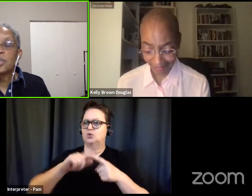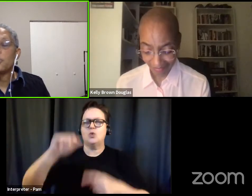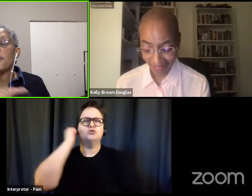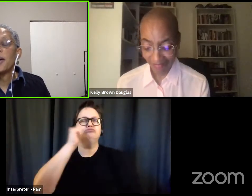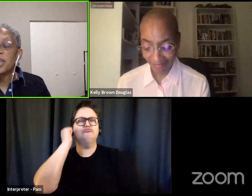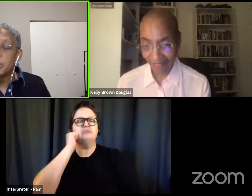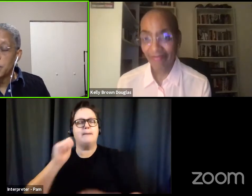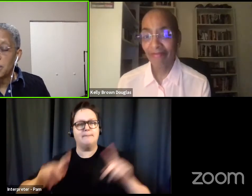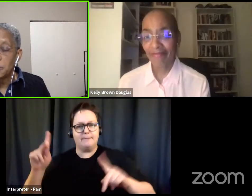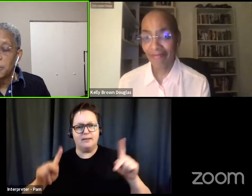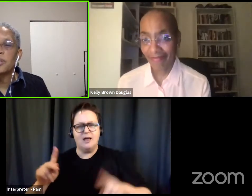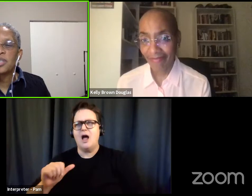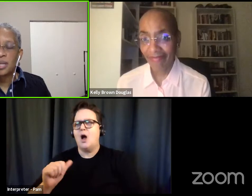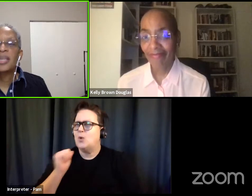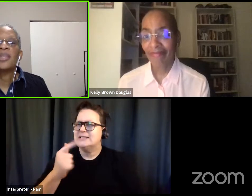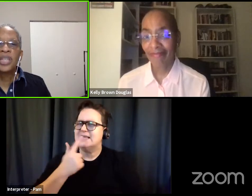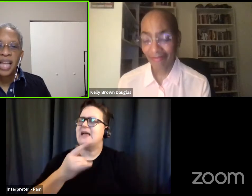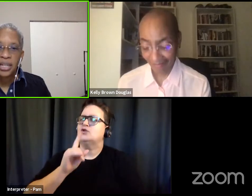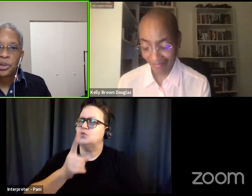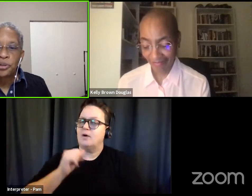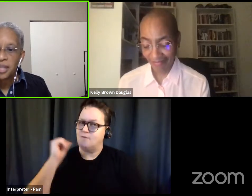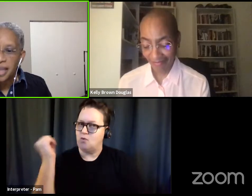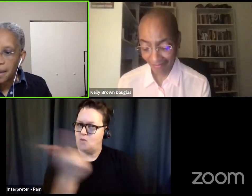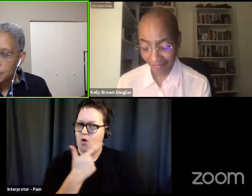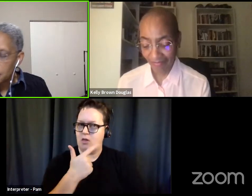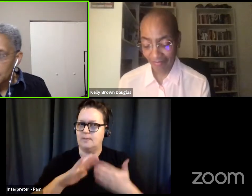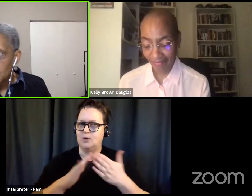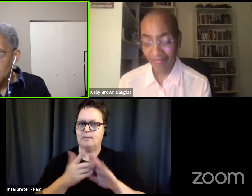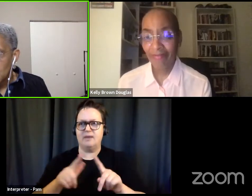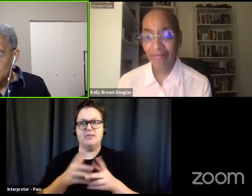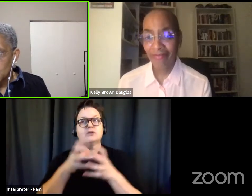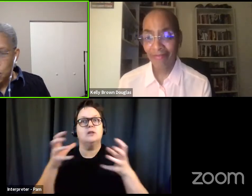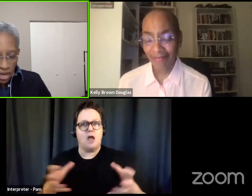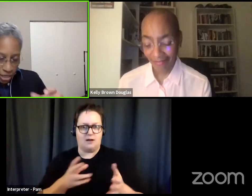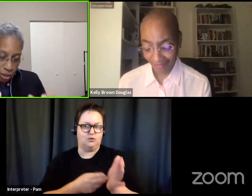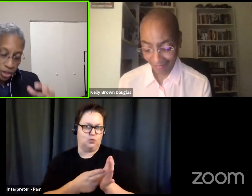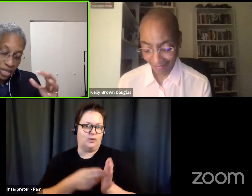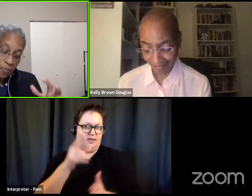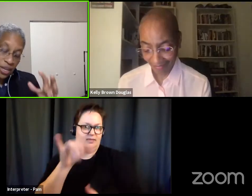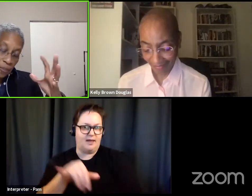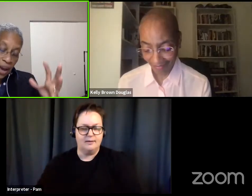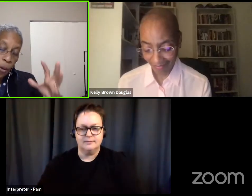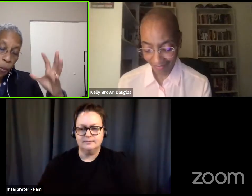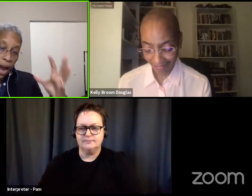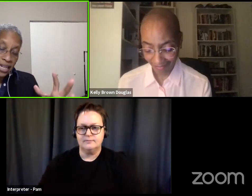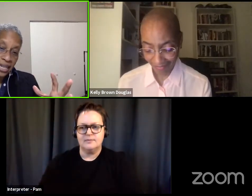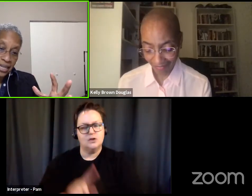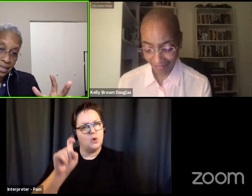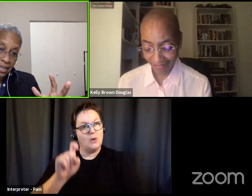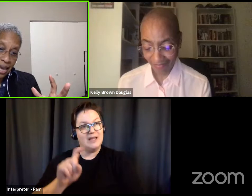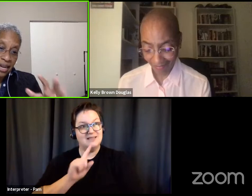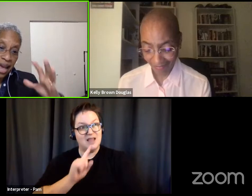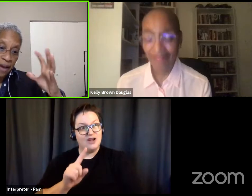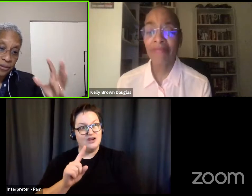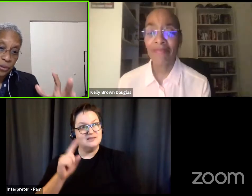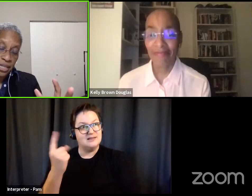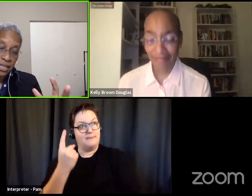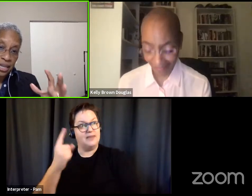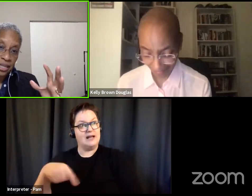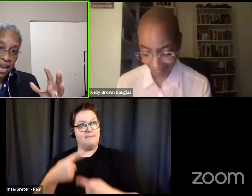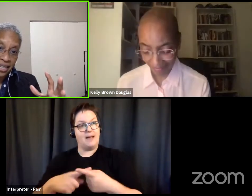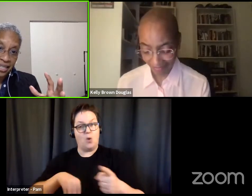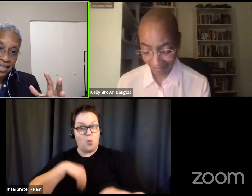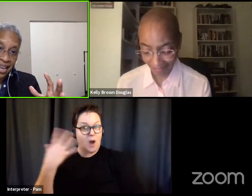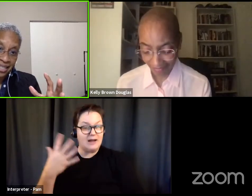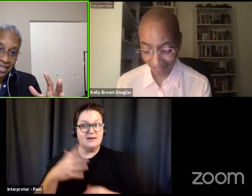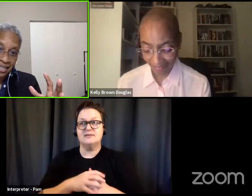wouldn't say that's true of every community, but there's a lot of truth in that. Mm-hmm. So is there something about whiteness and affluence